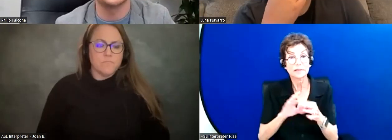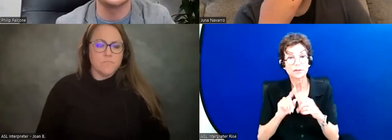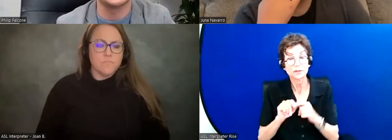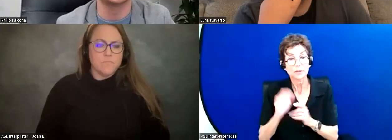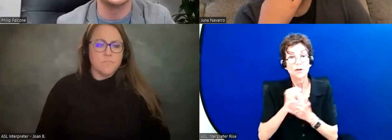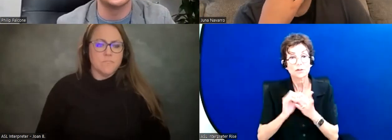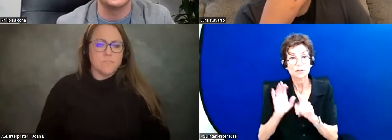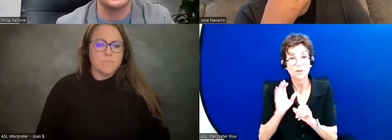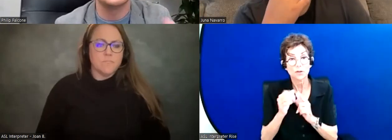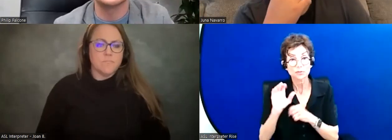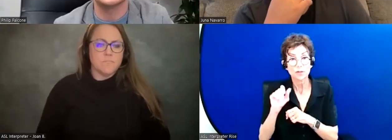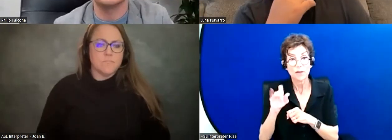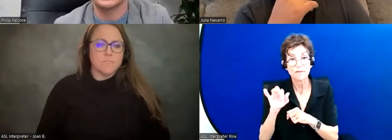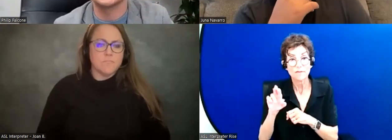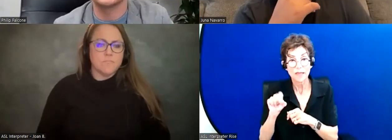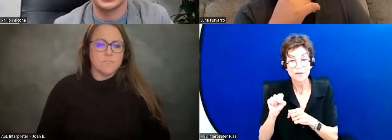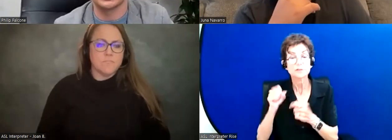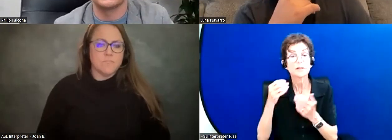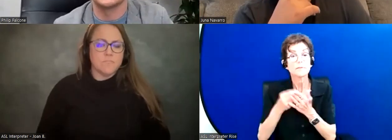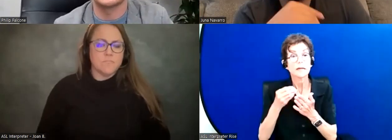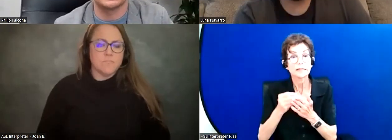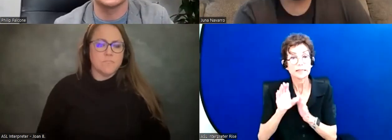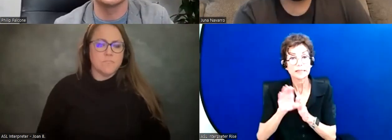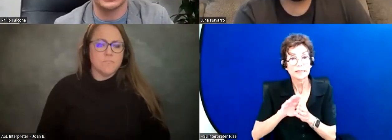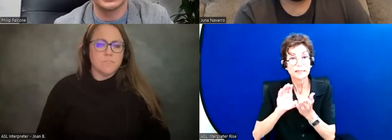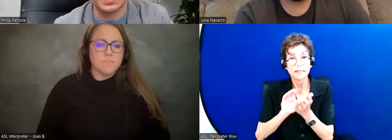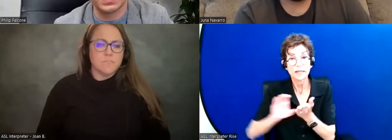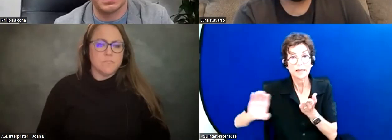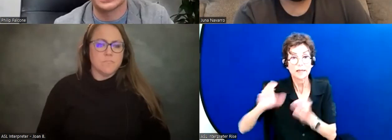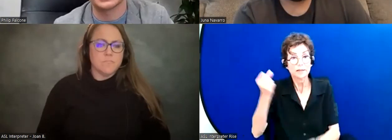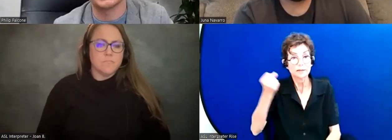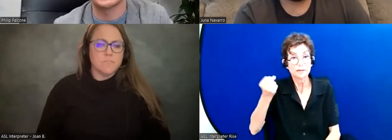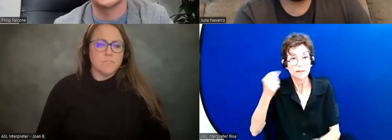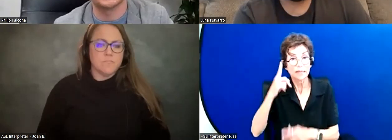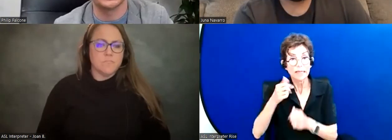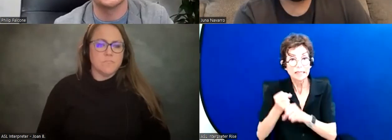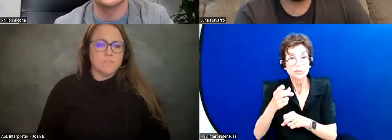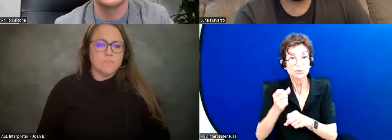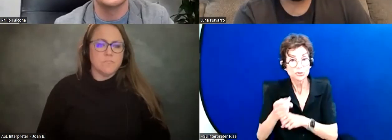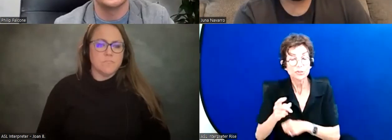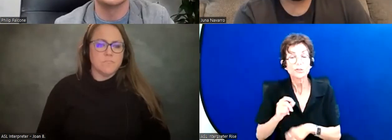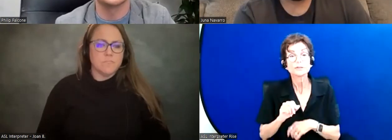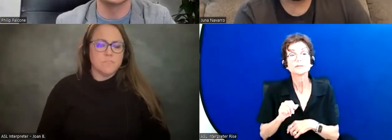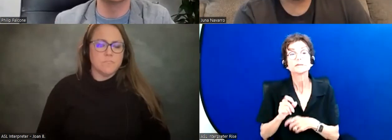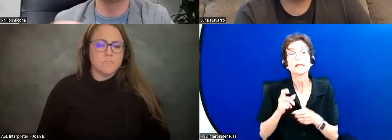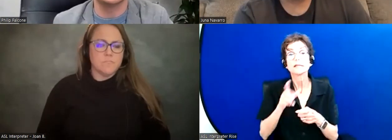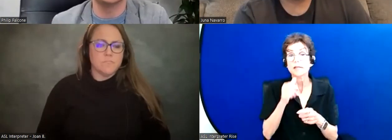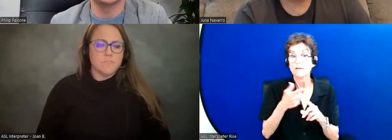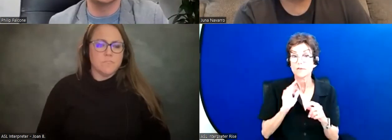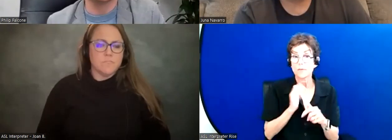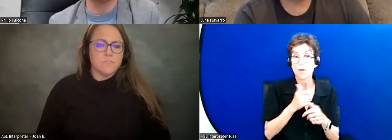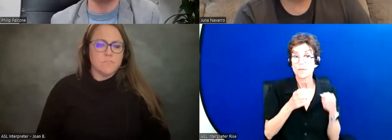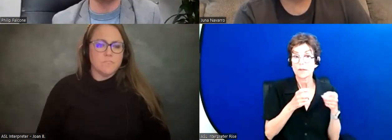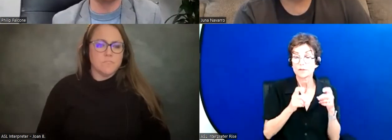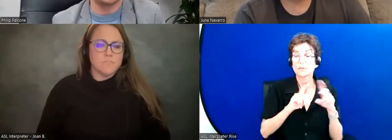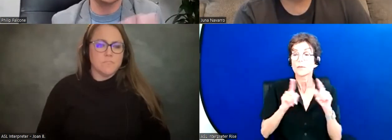for public art each year. That's not managed by our office, so that's managed by that particular department. So there is some, because some